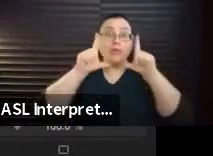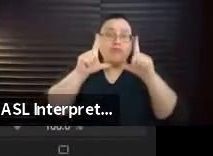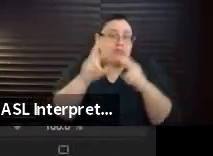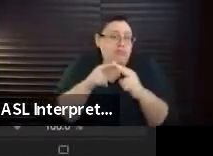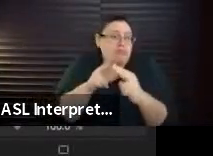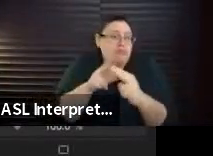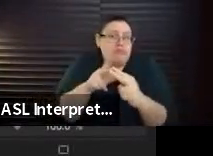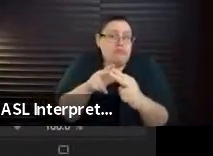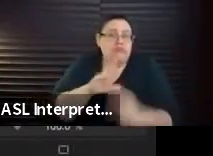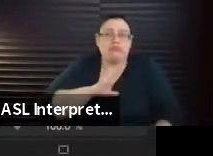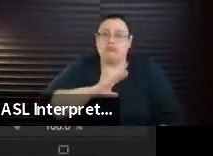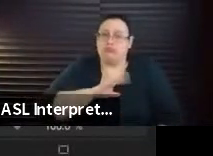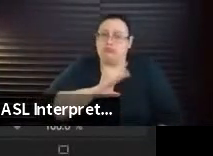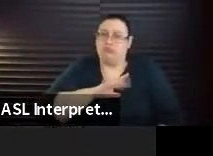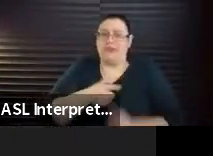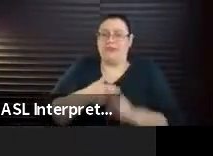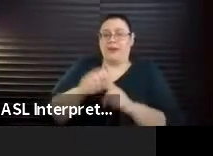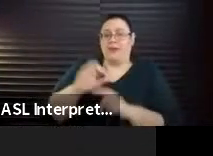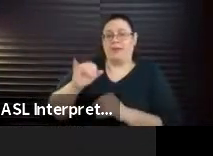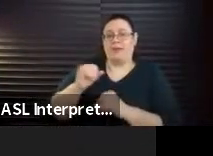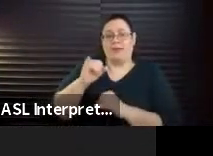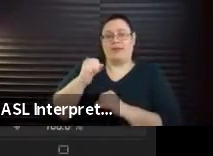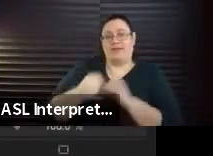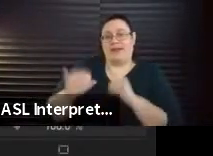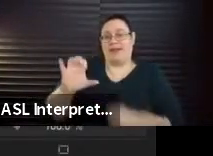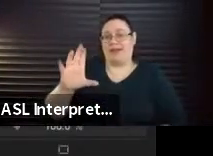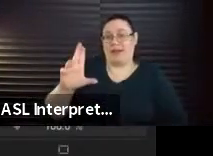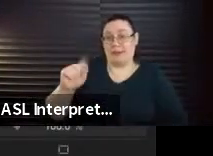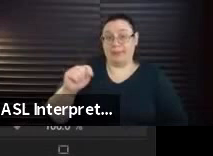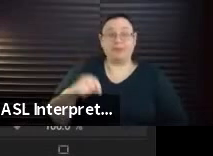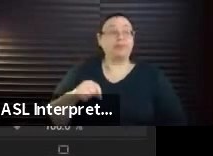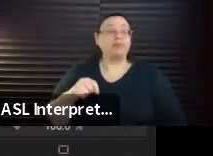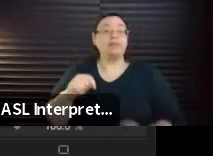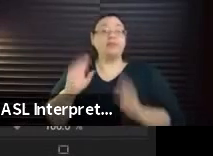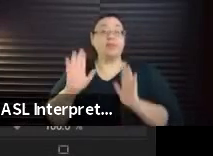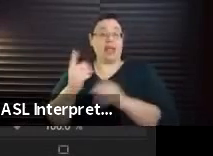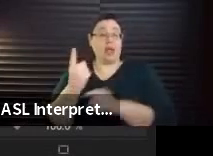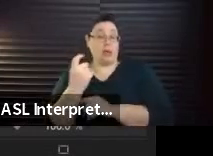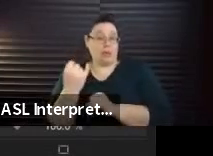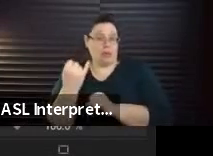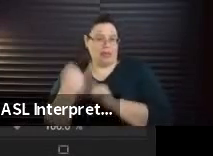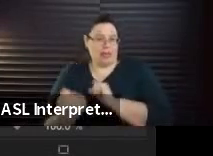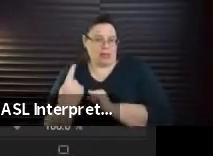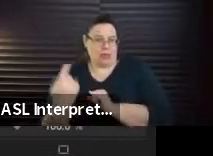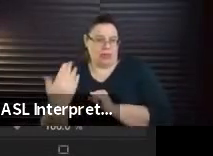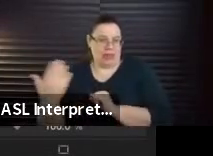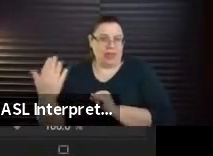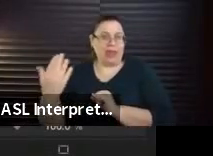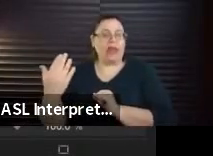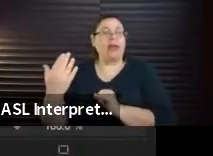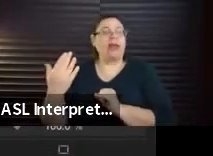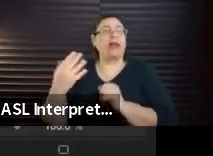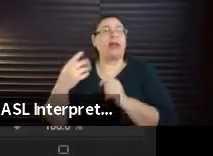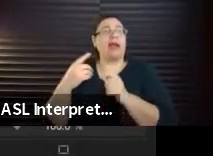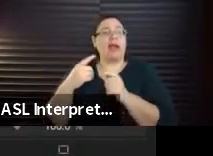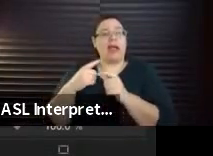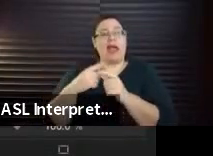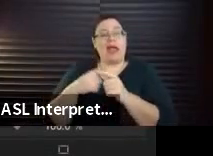feature in Final Cut. All right. Lastly, before we sort of are finished with